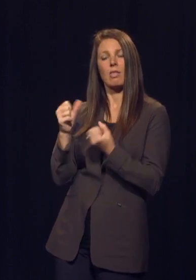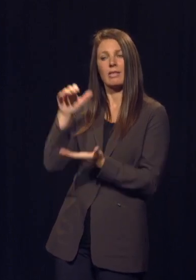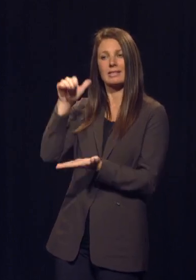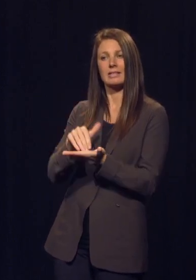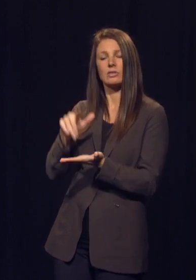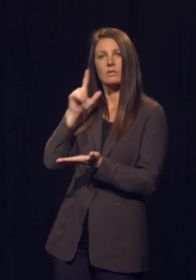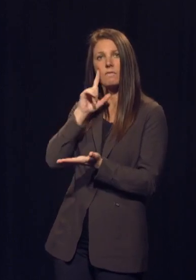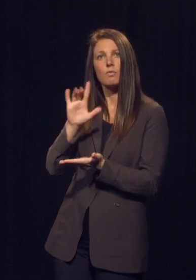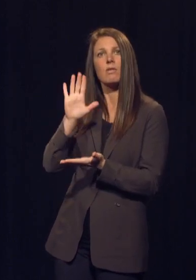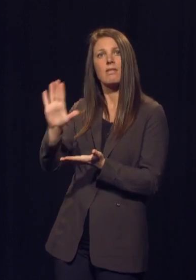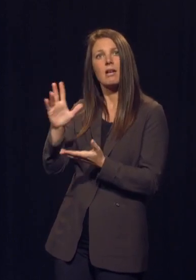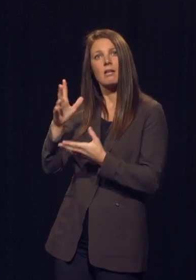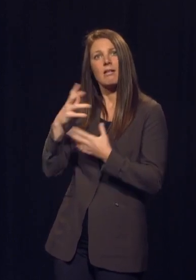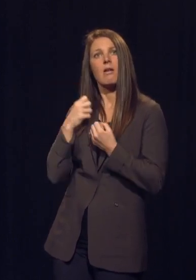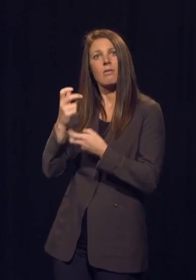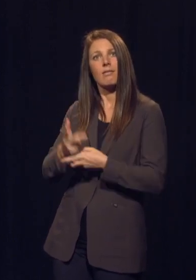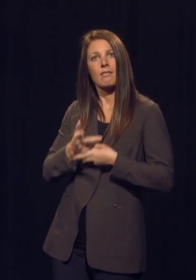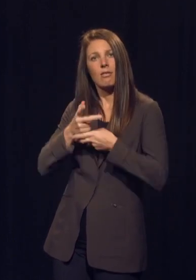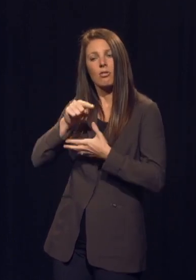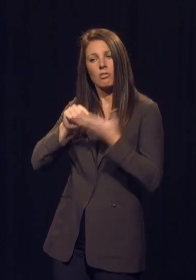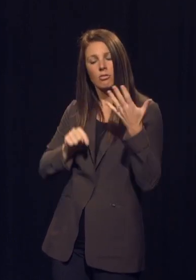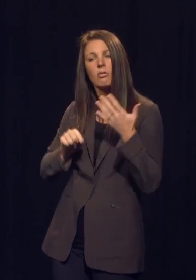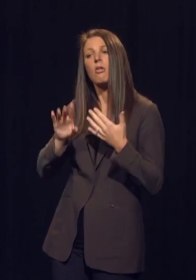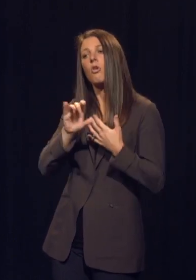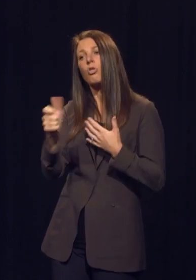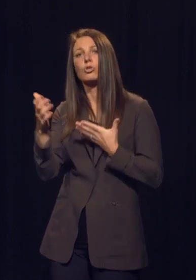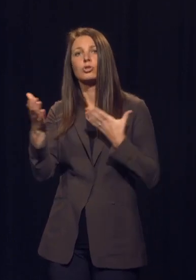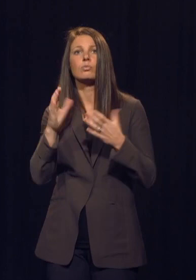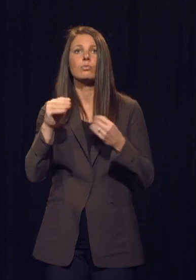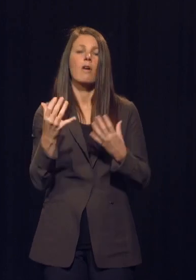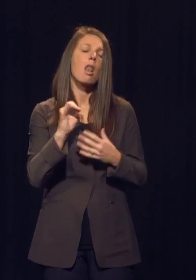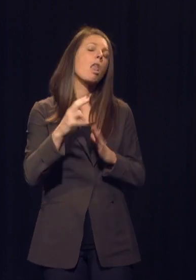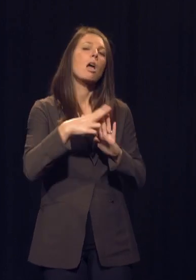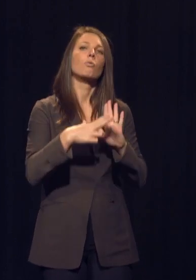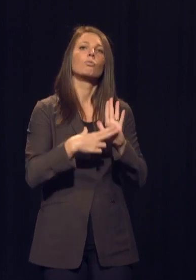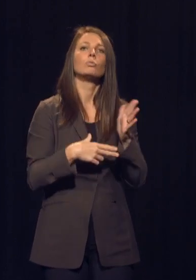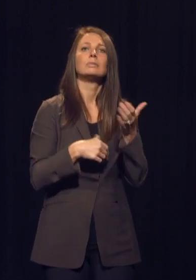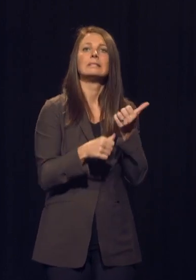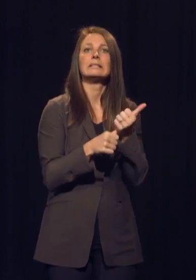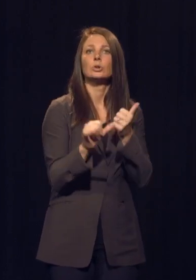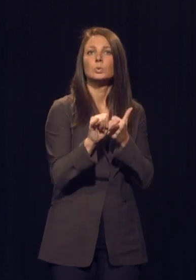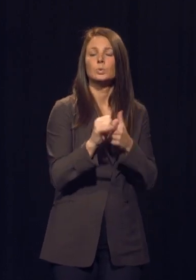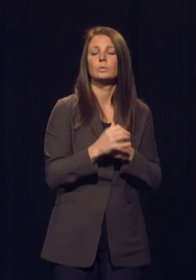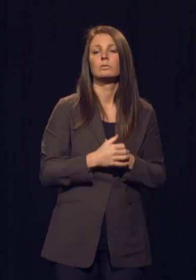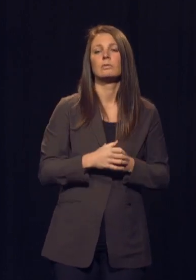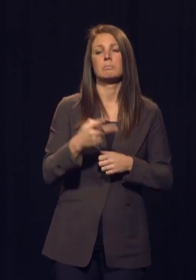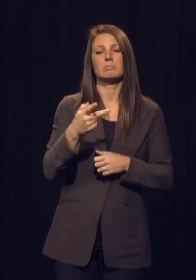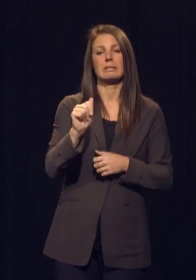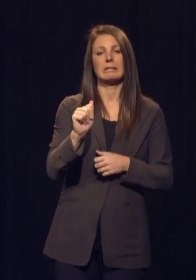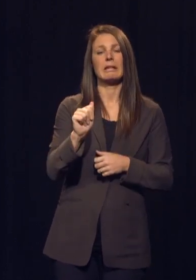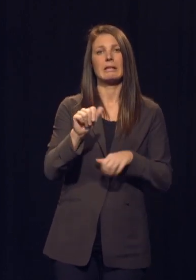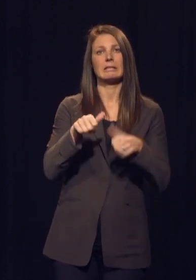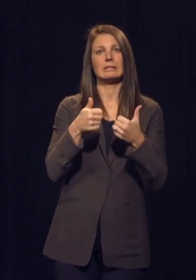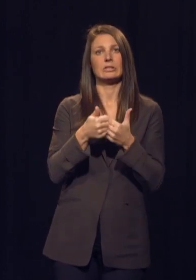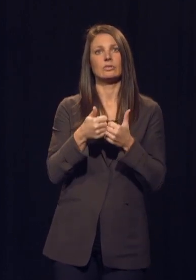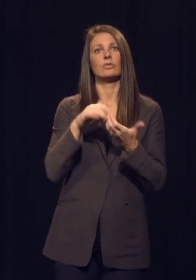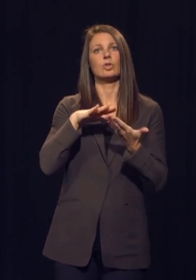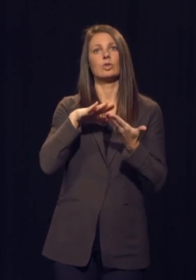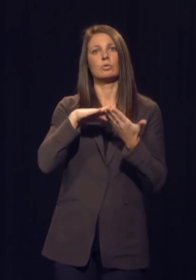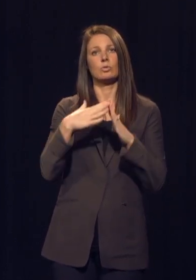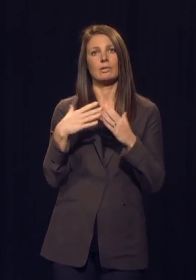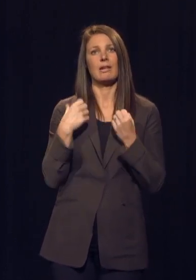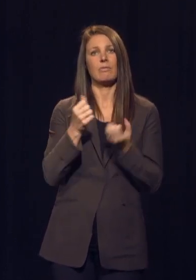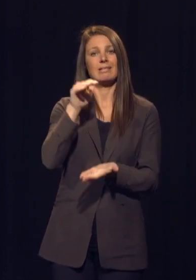and behavioral health care, as well as other services like enrollment assistance. The Pennsylvania Association of Community Health